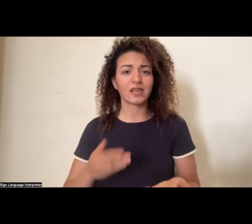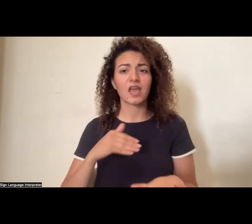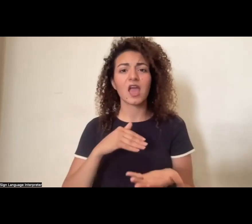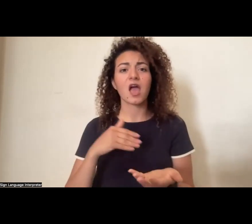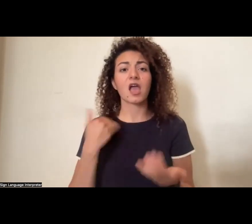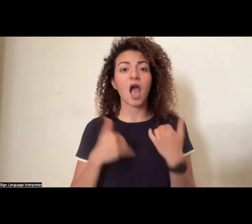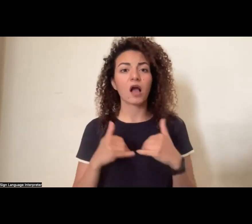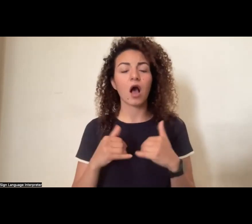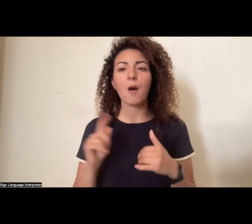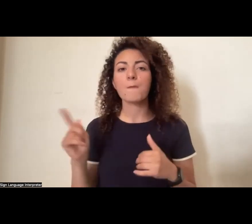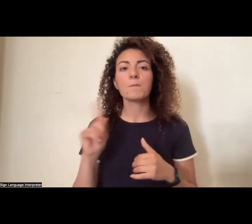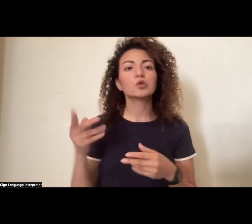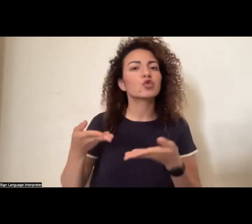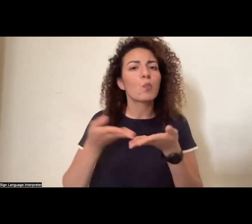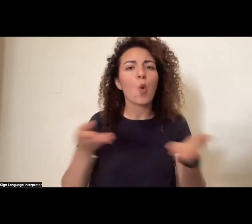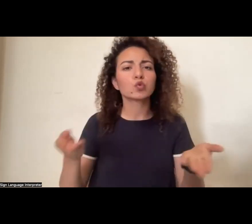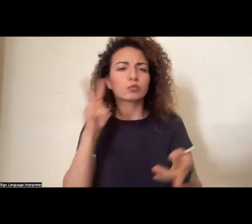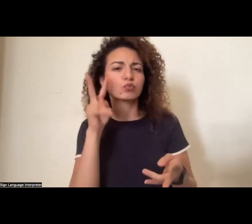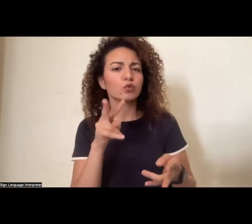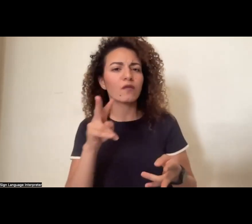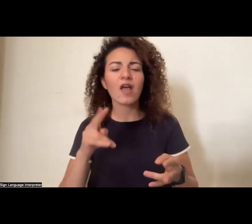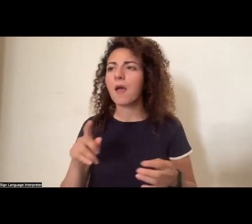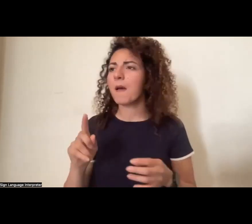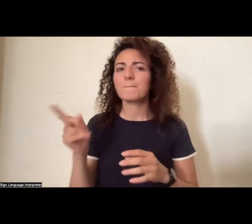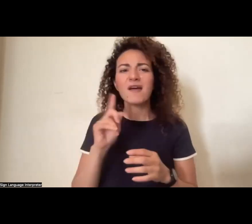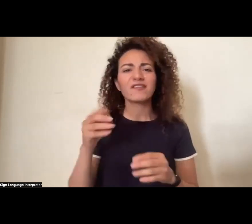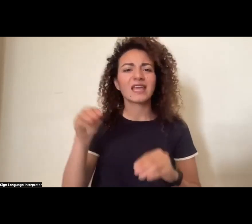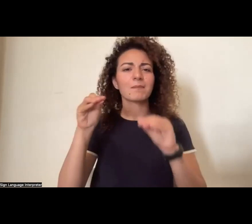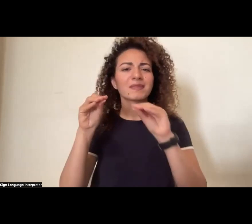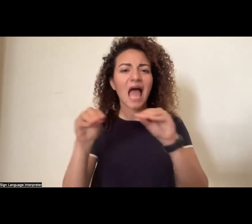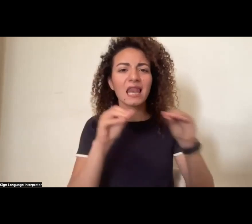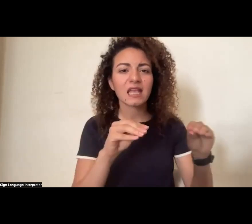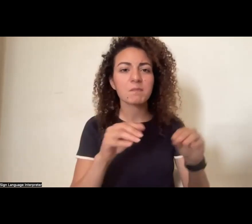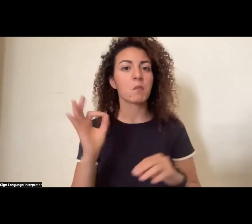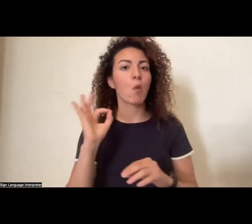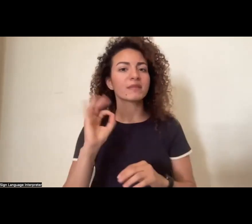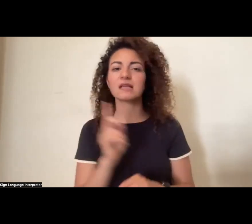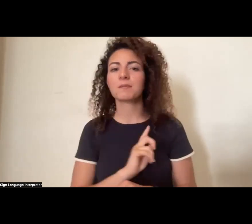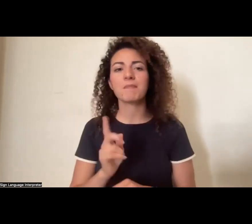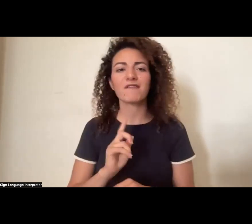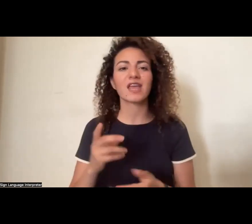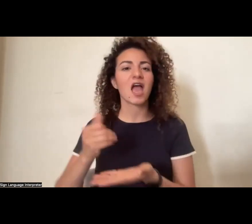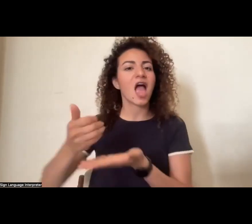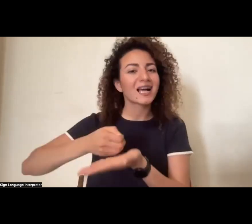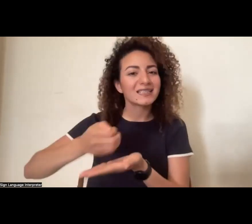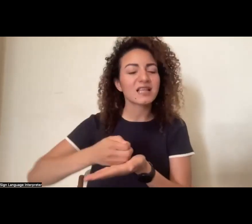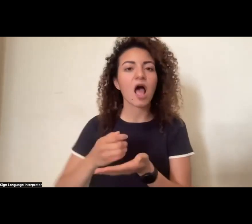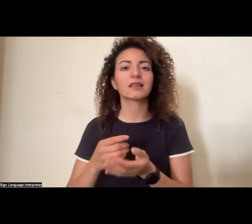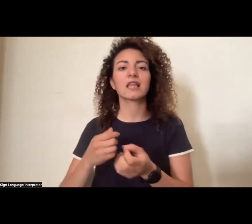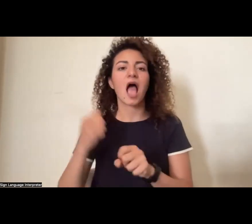spaces in Lebanon and in the Arab region, from quality education, from economic activity and the livelihood